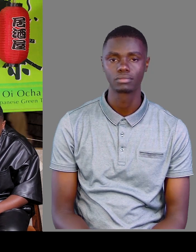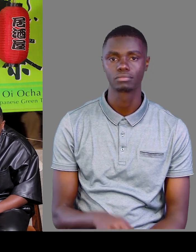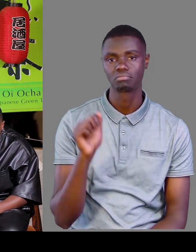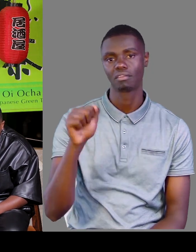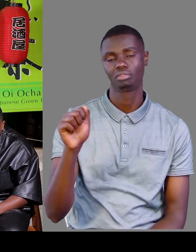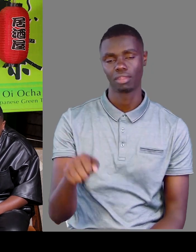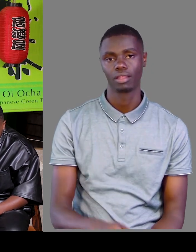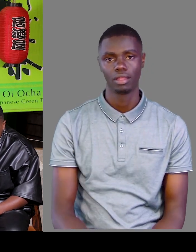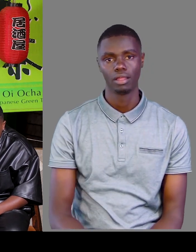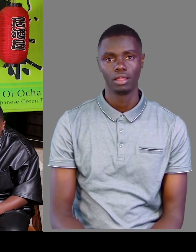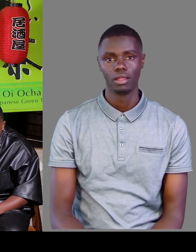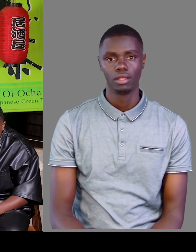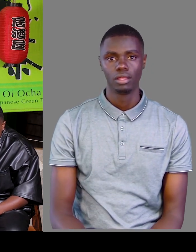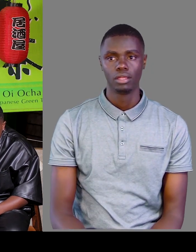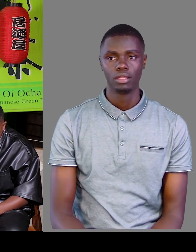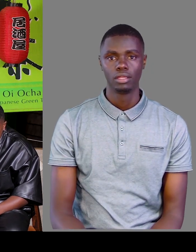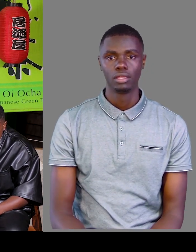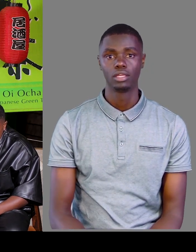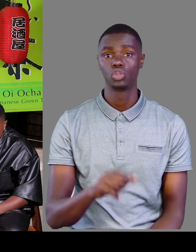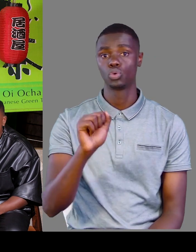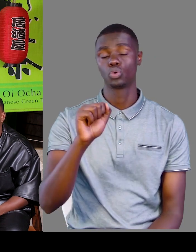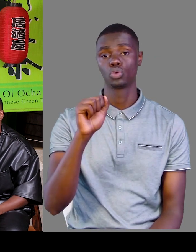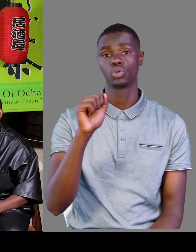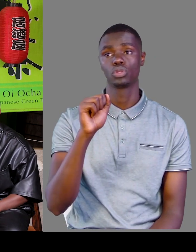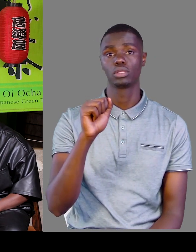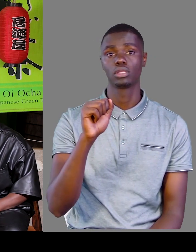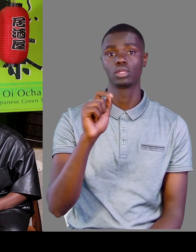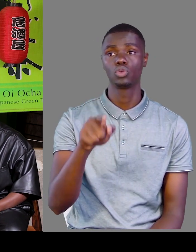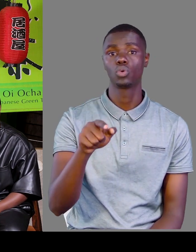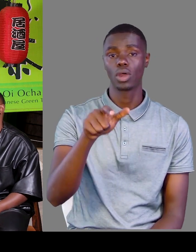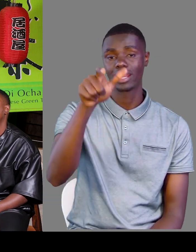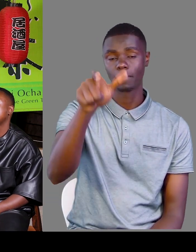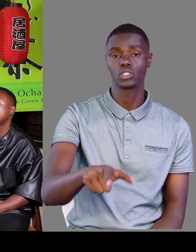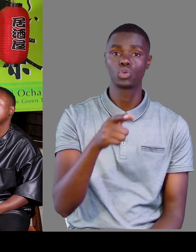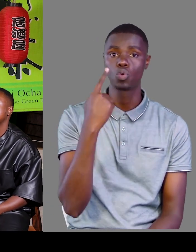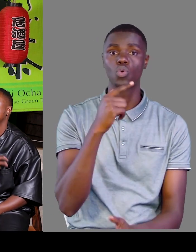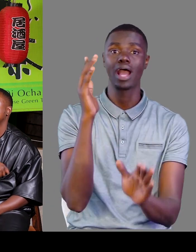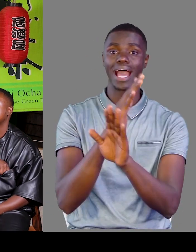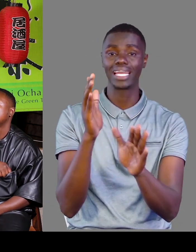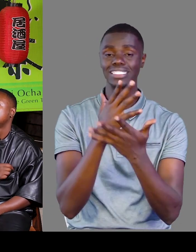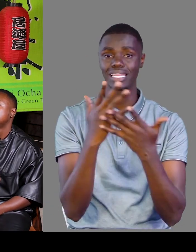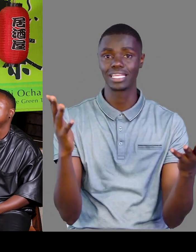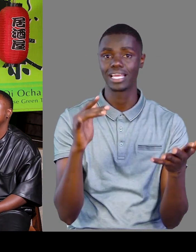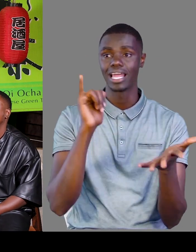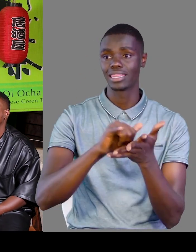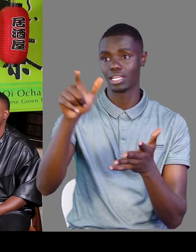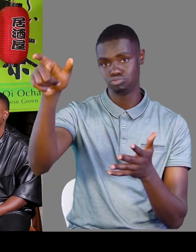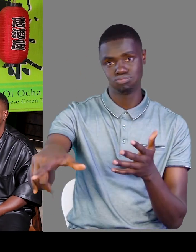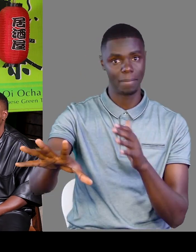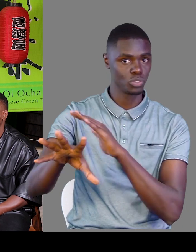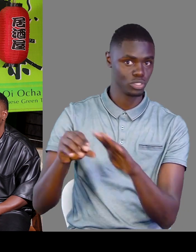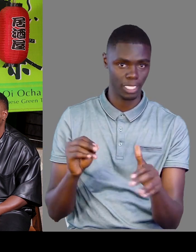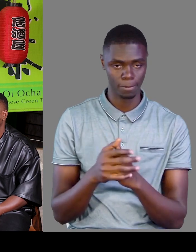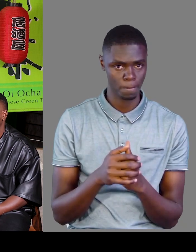Yeah. You can become you're probably the guy who hides the stuff that the guys steal, you